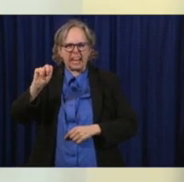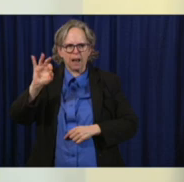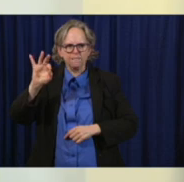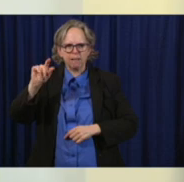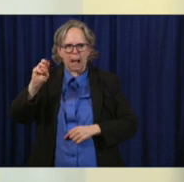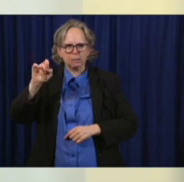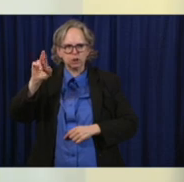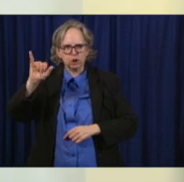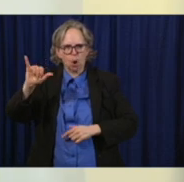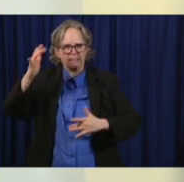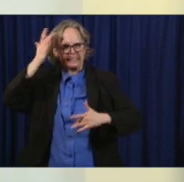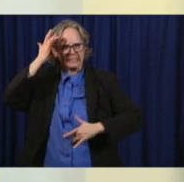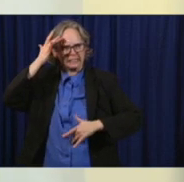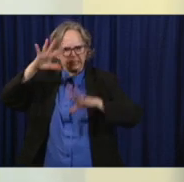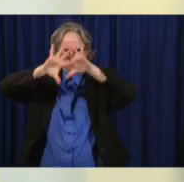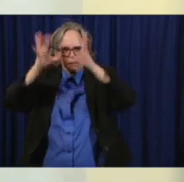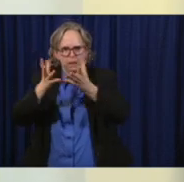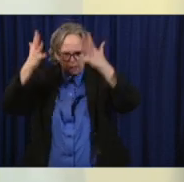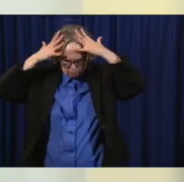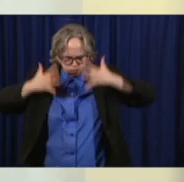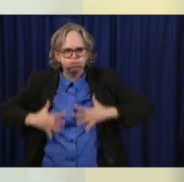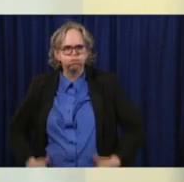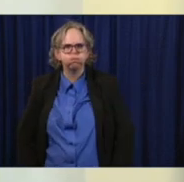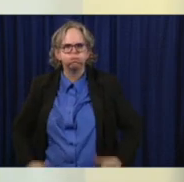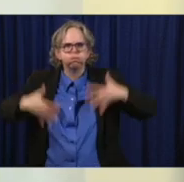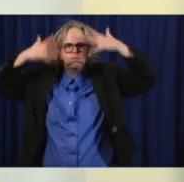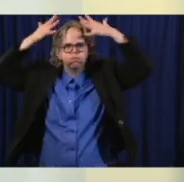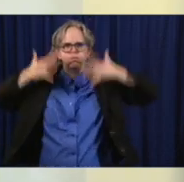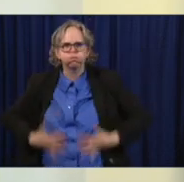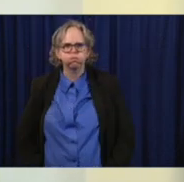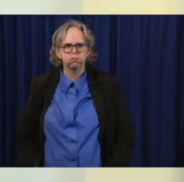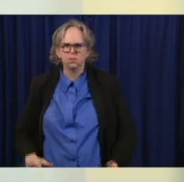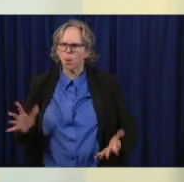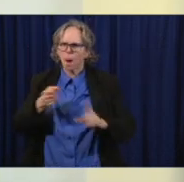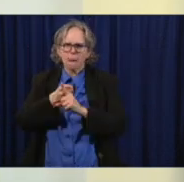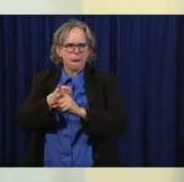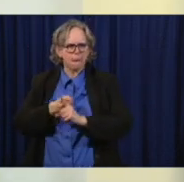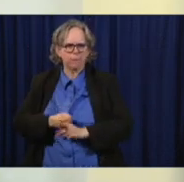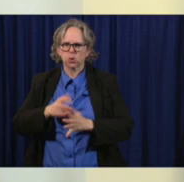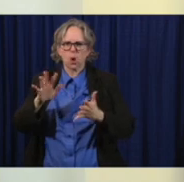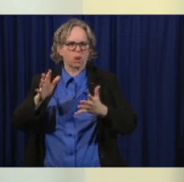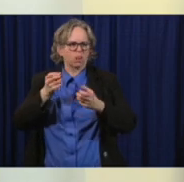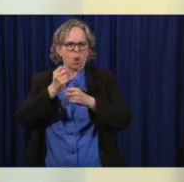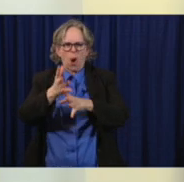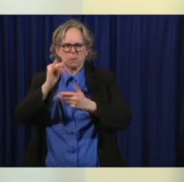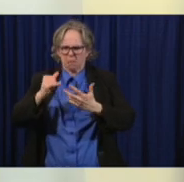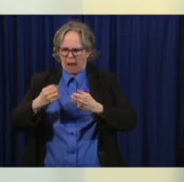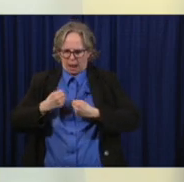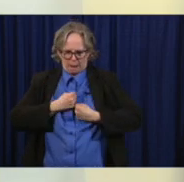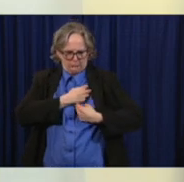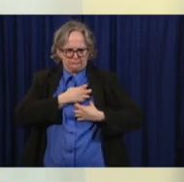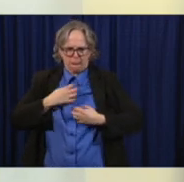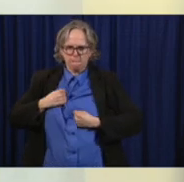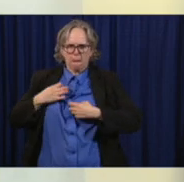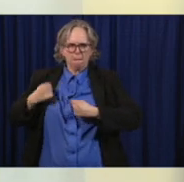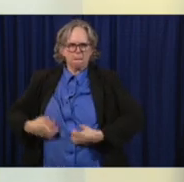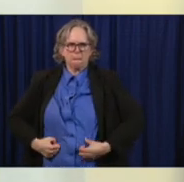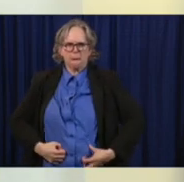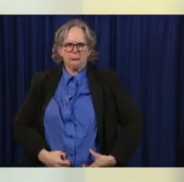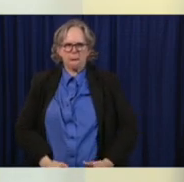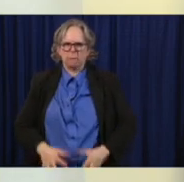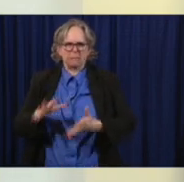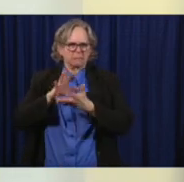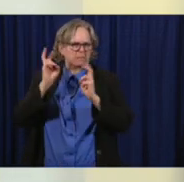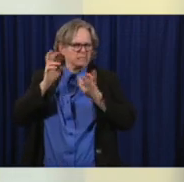off diseases and produce an inflammatory response. We're trying to understand one of the things that we think kids might be less susceptible